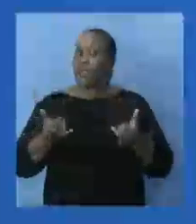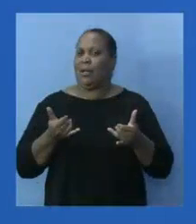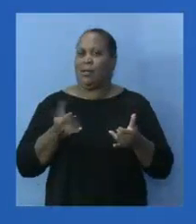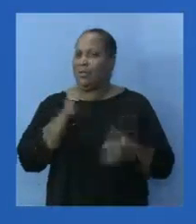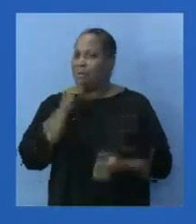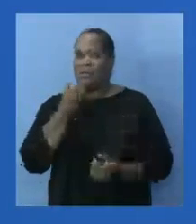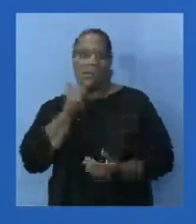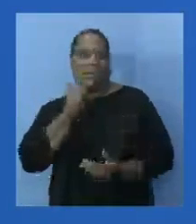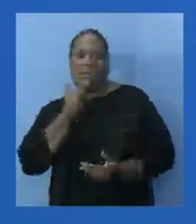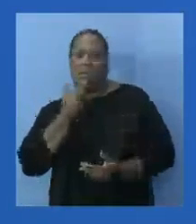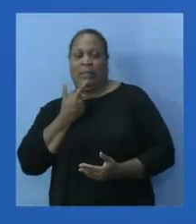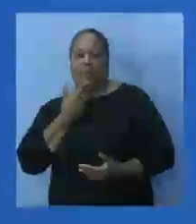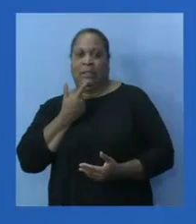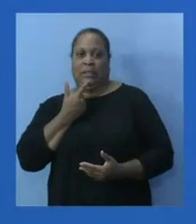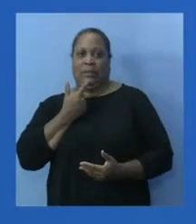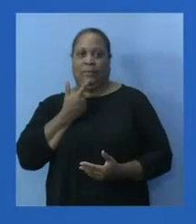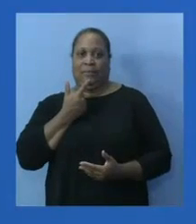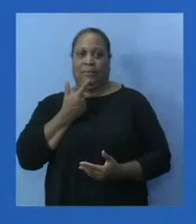saying that we're